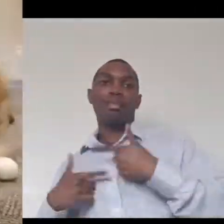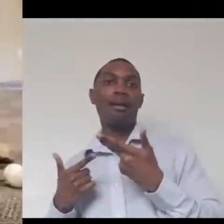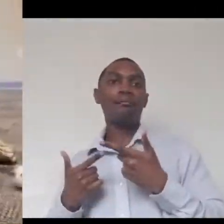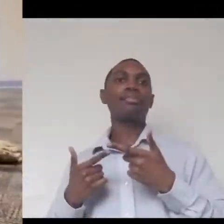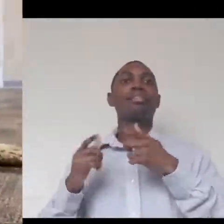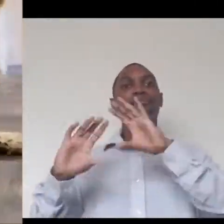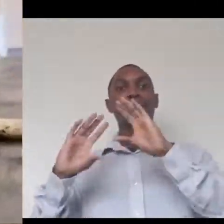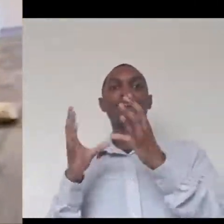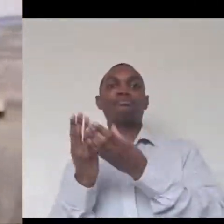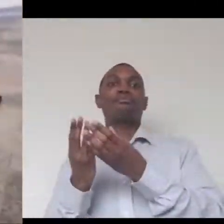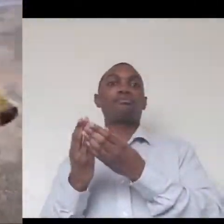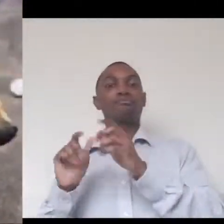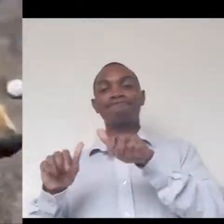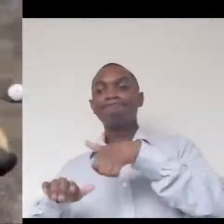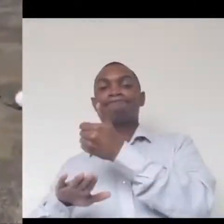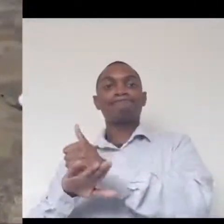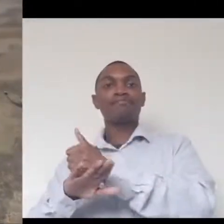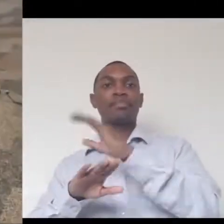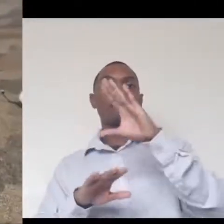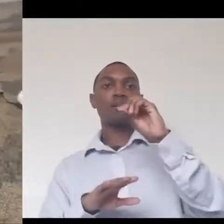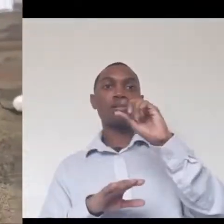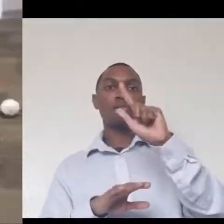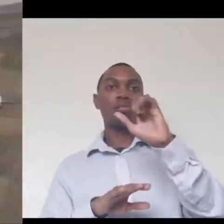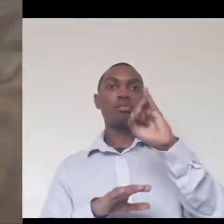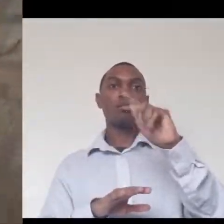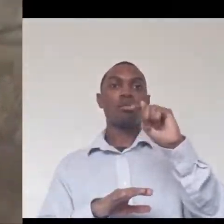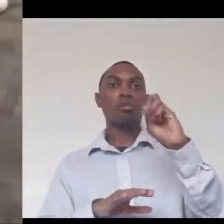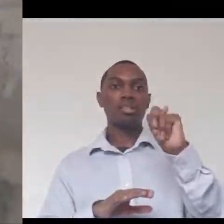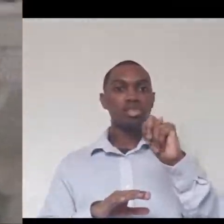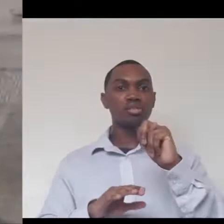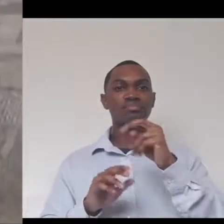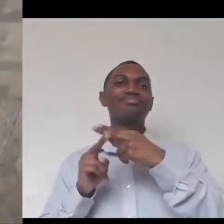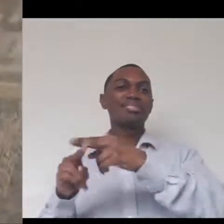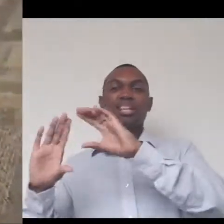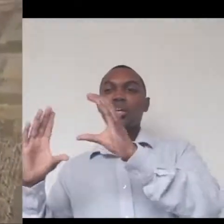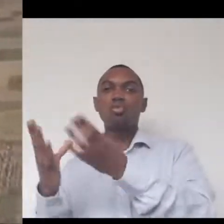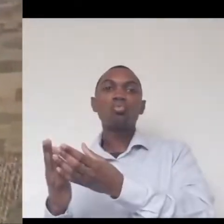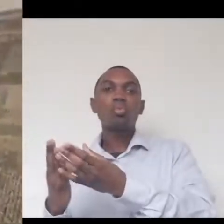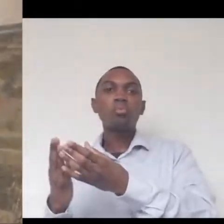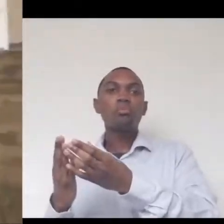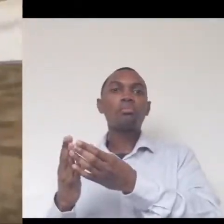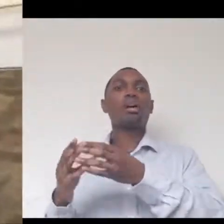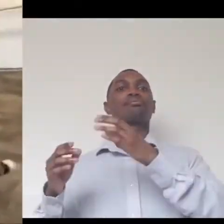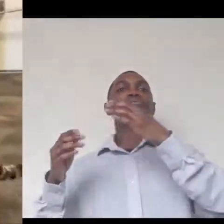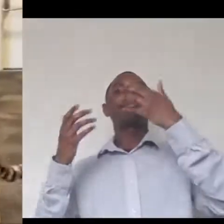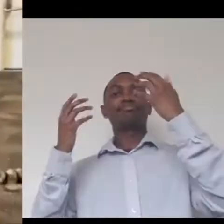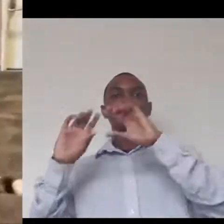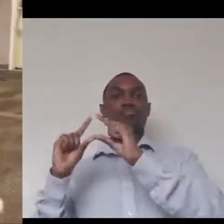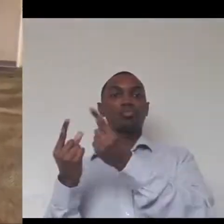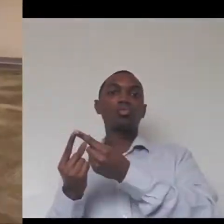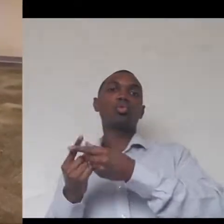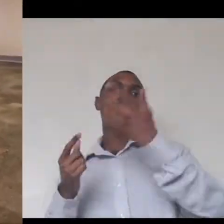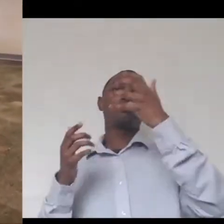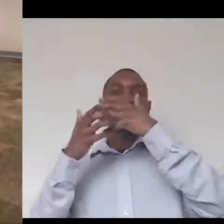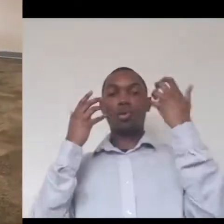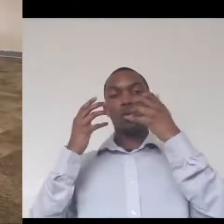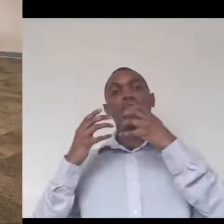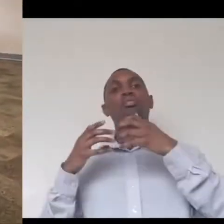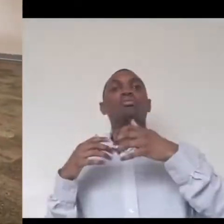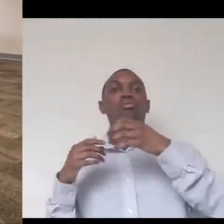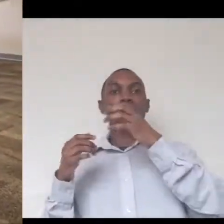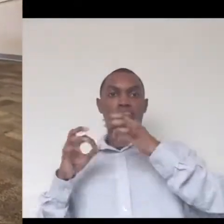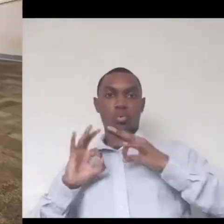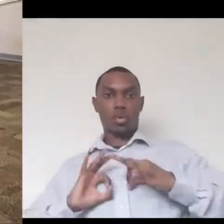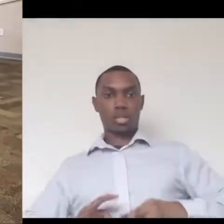coalition. So that's what you call a group of cheetahs. So sometimes male cheetahs will stay together, but females are pretty much always going to